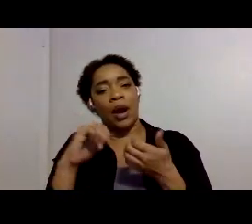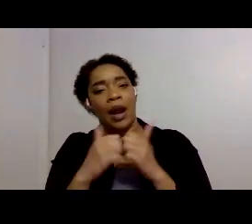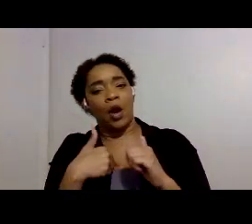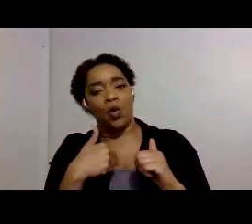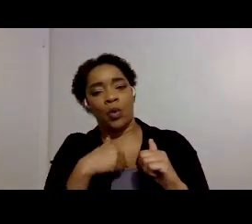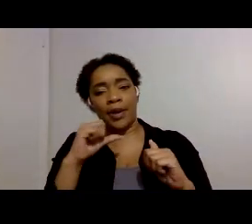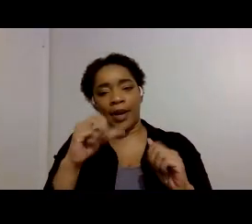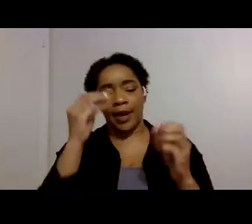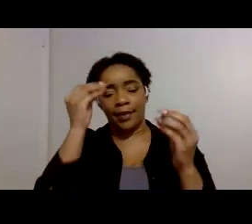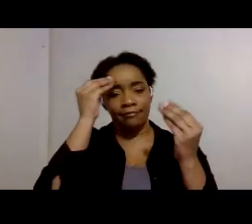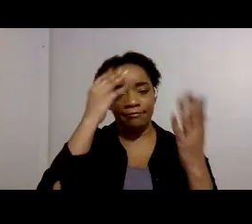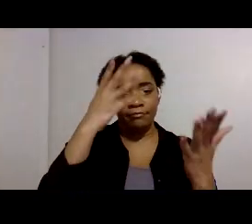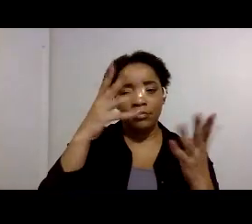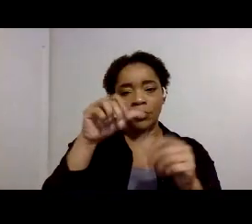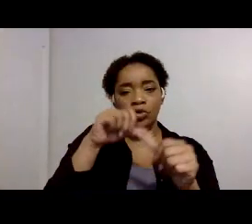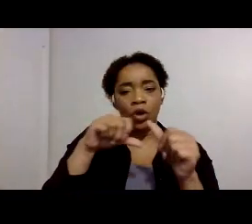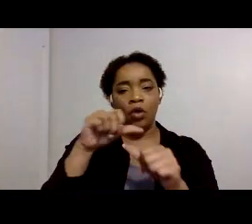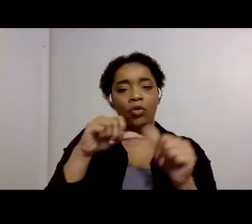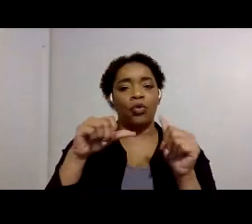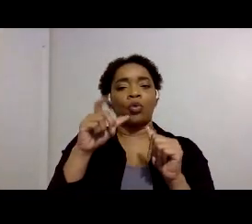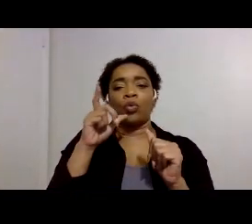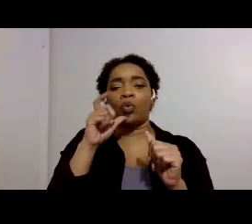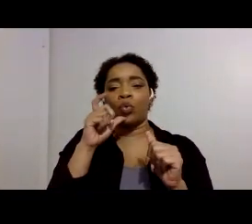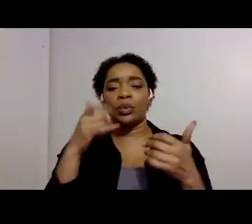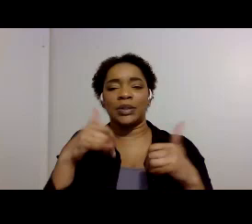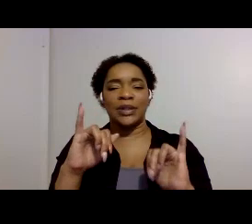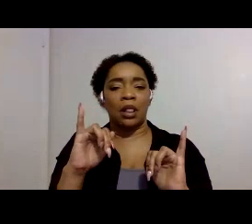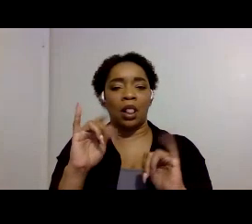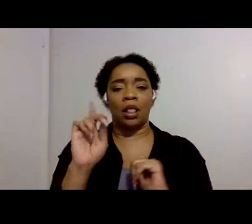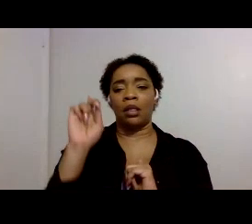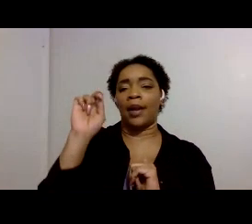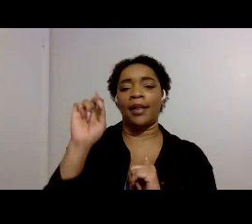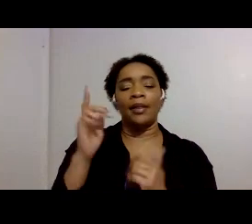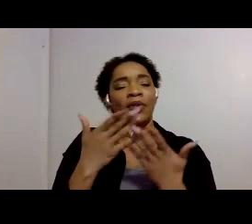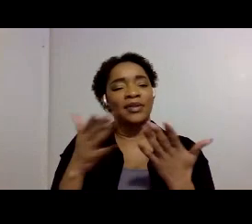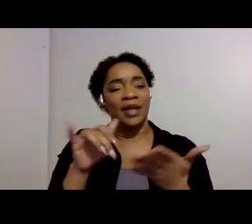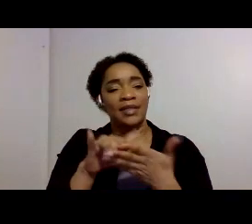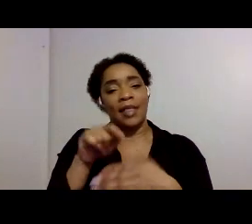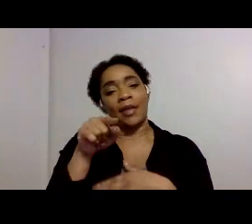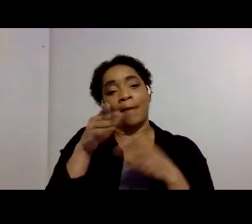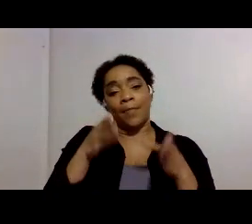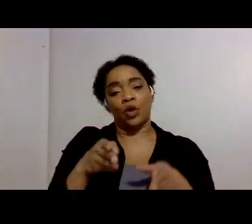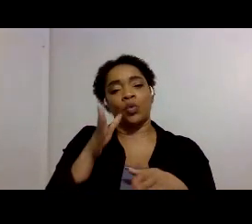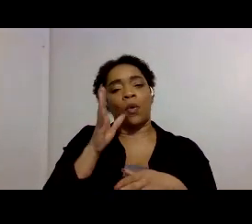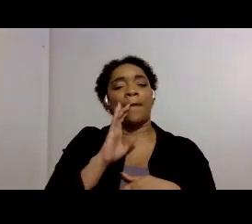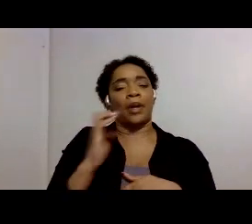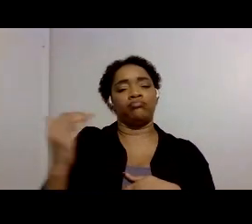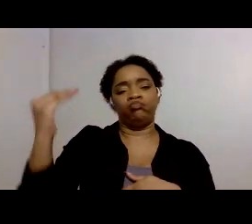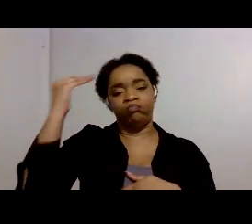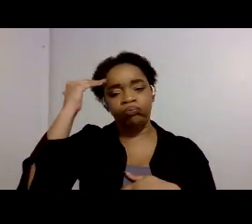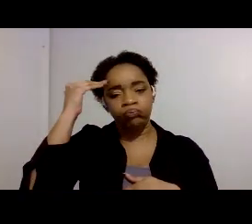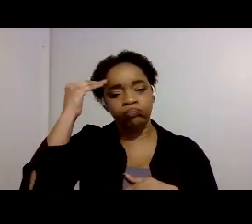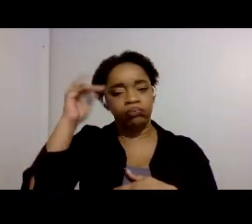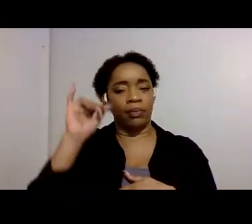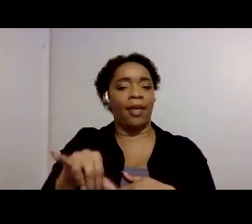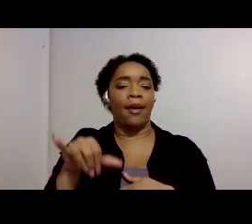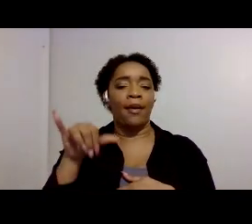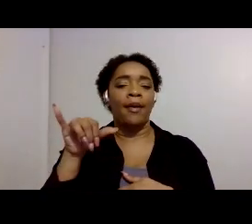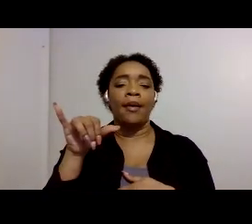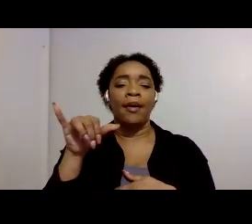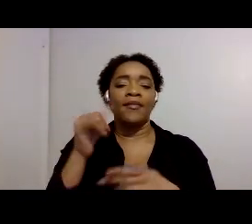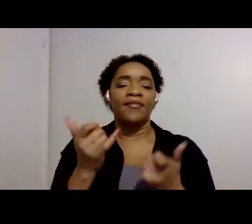out. So and they become well aware of the fire safety plan. By you knowing your plan and following